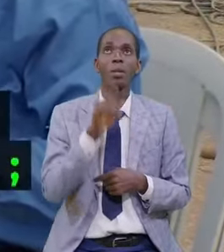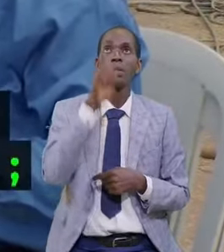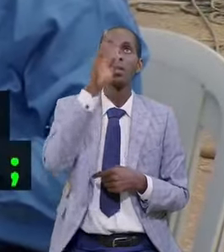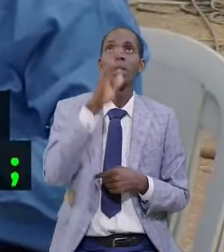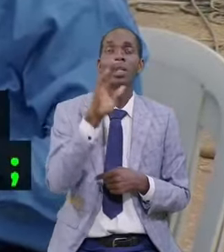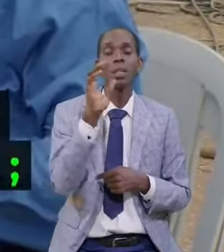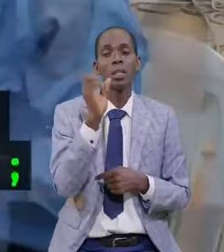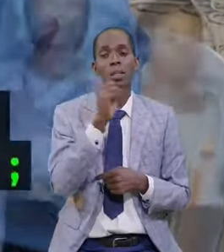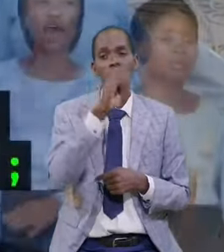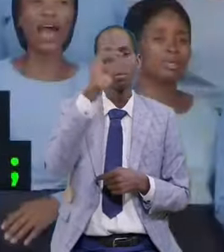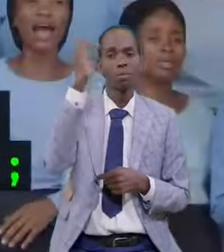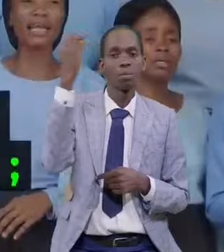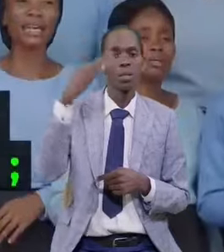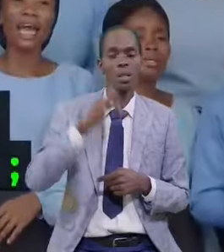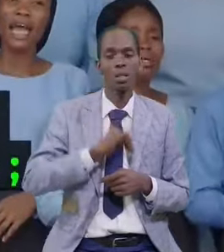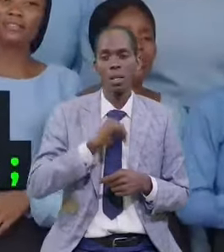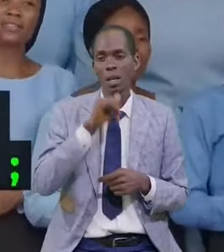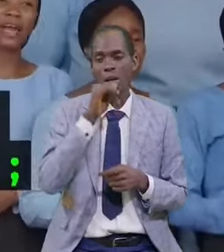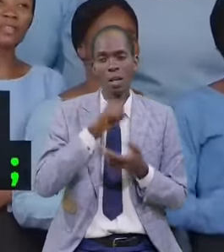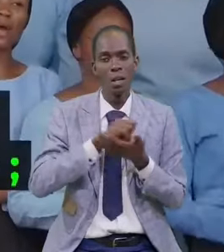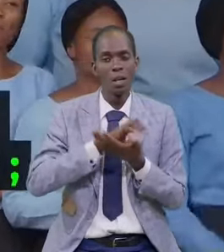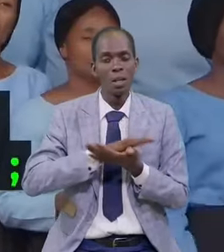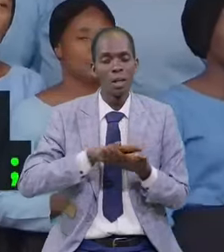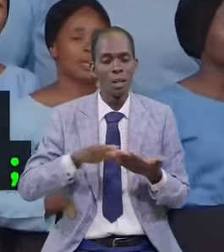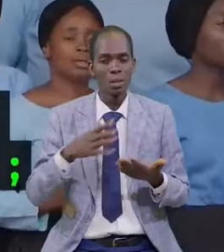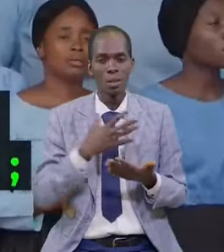I San